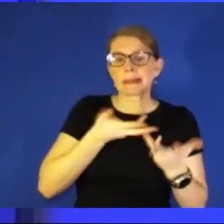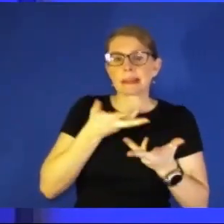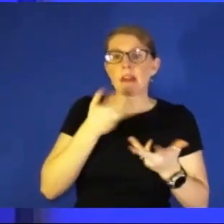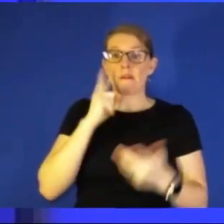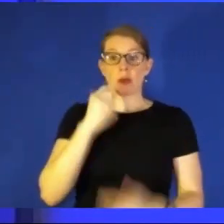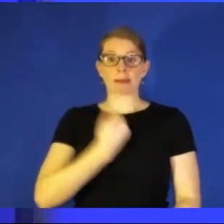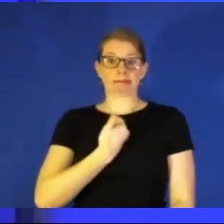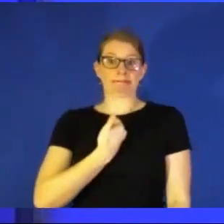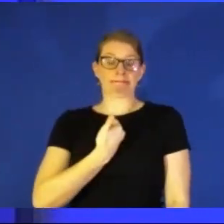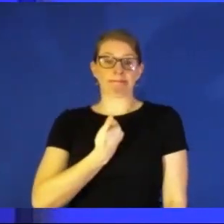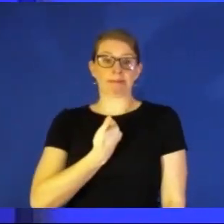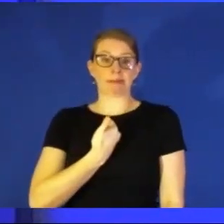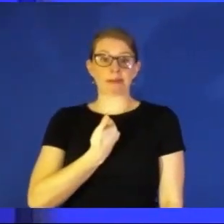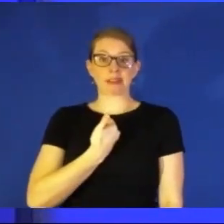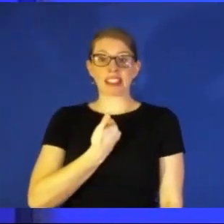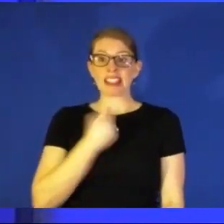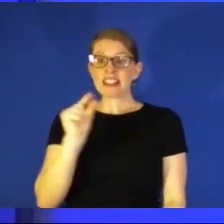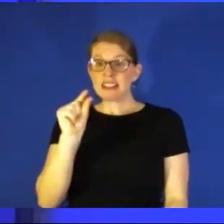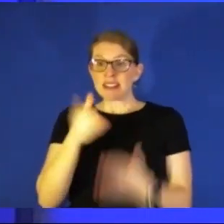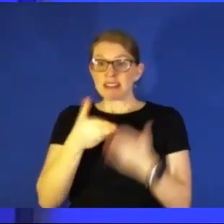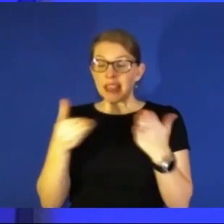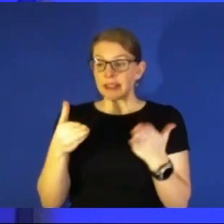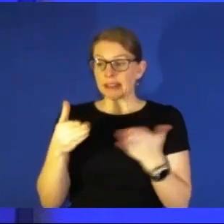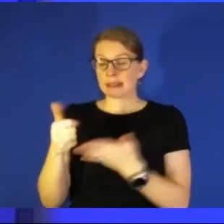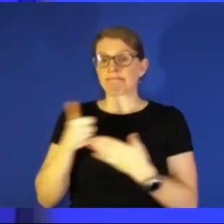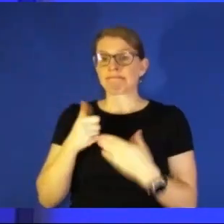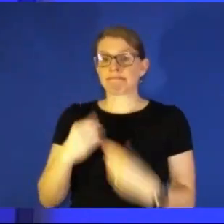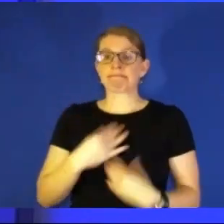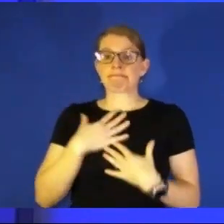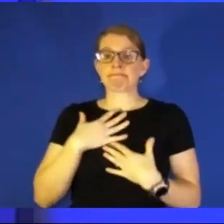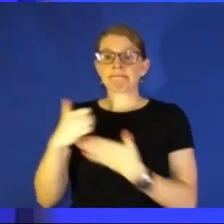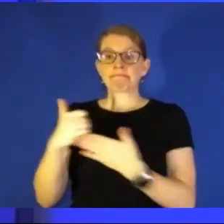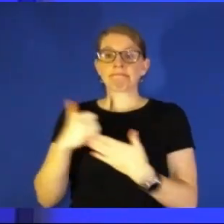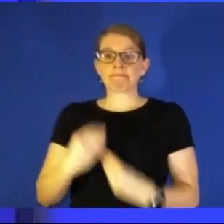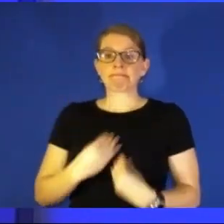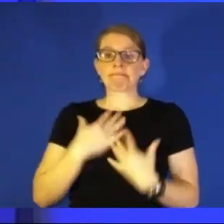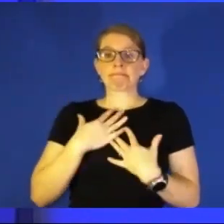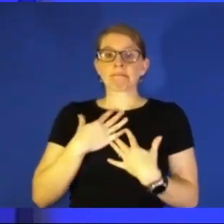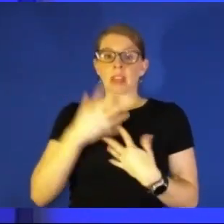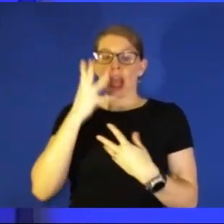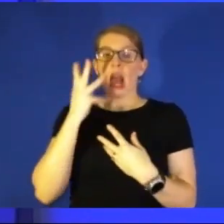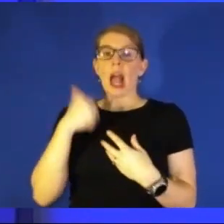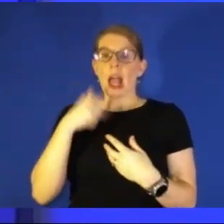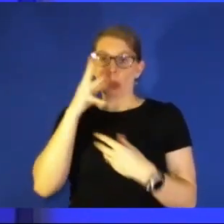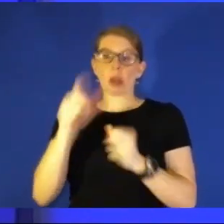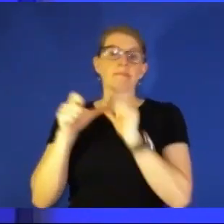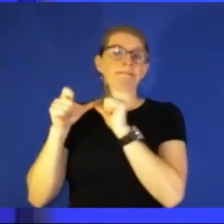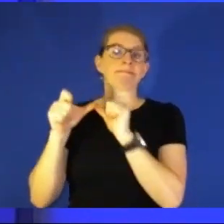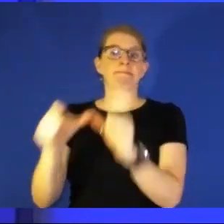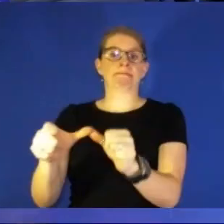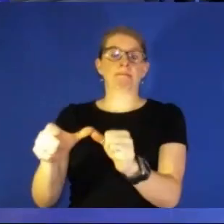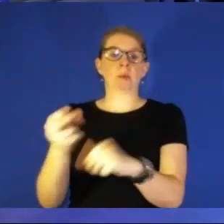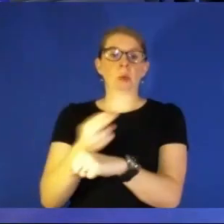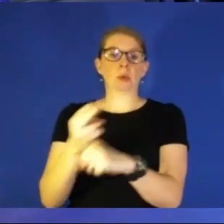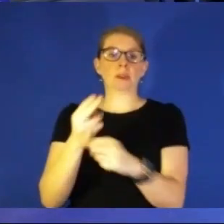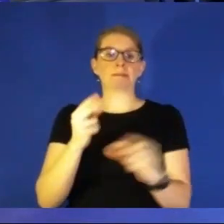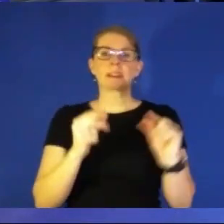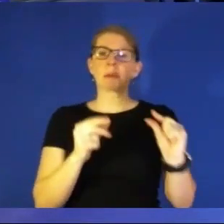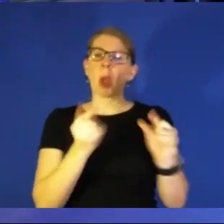found small things that I could do that helped that I will carry on into the future. What were some of those small